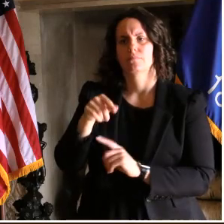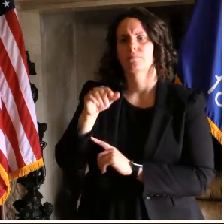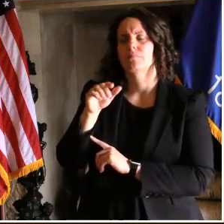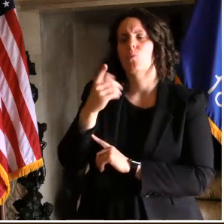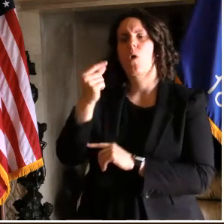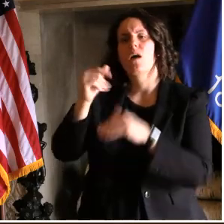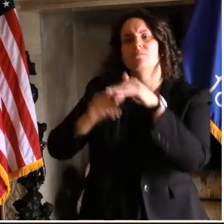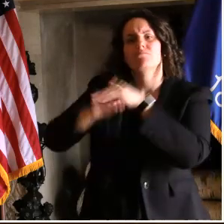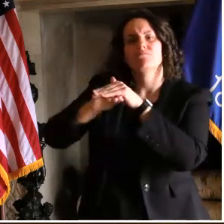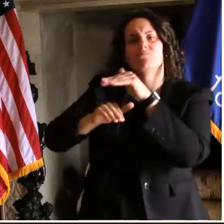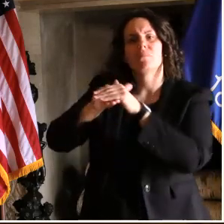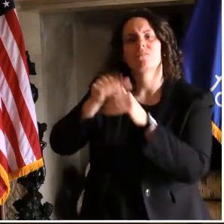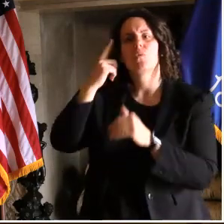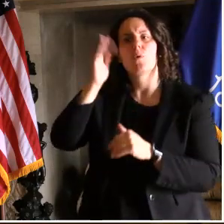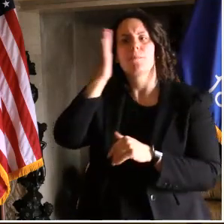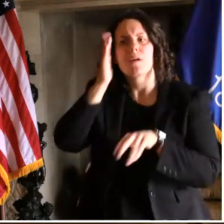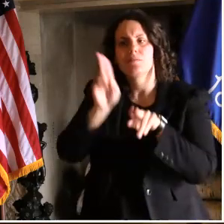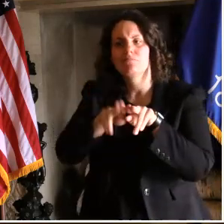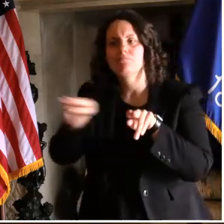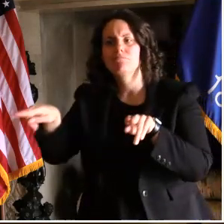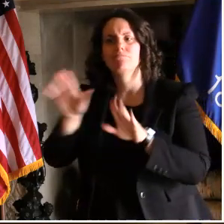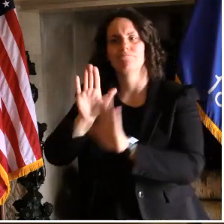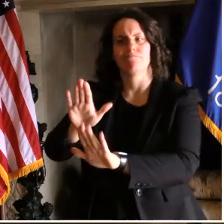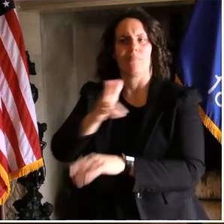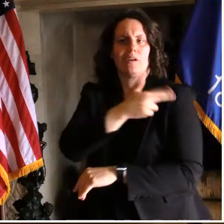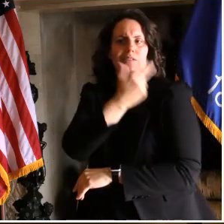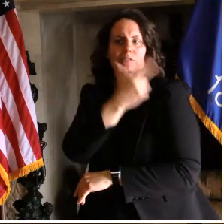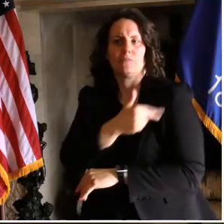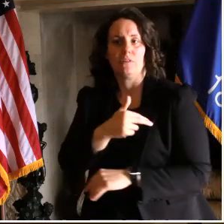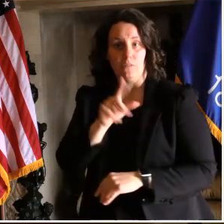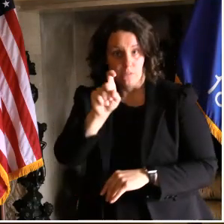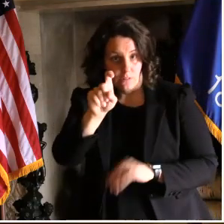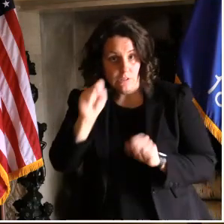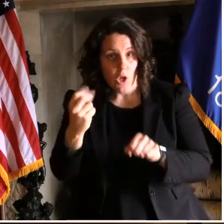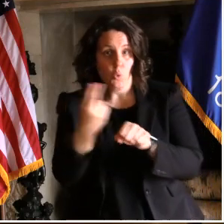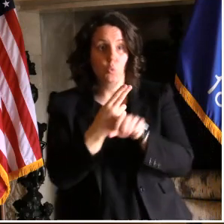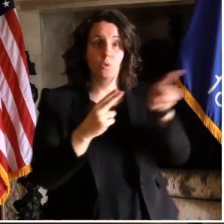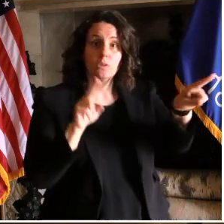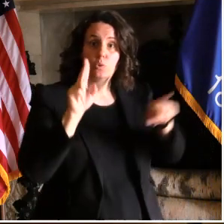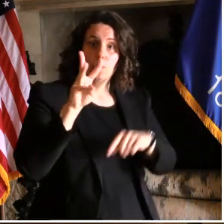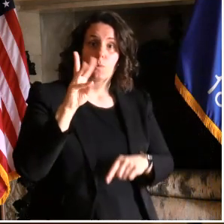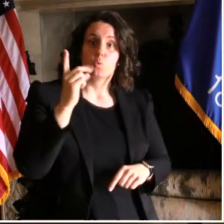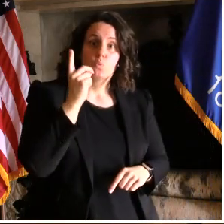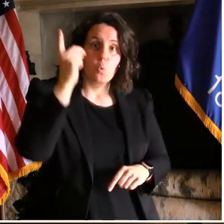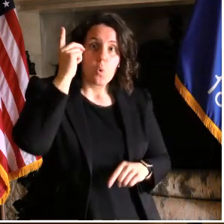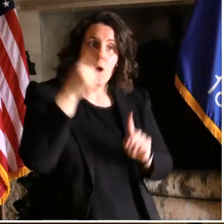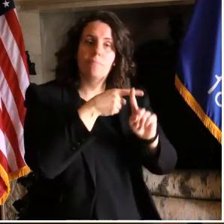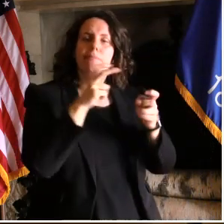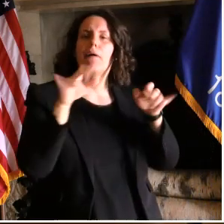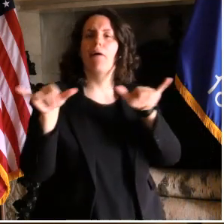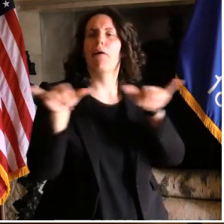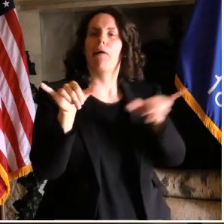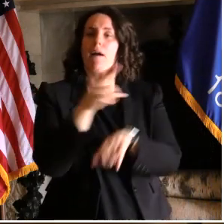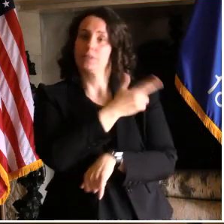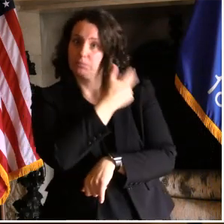having UW dormitories be used towards the surge capacity for possible